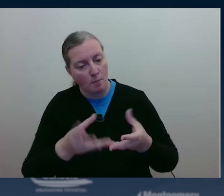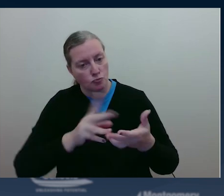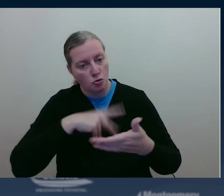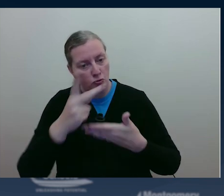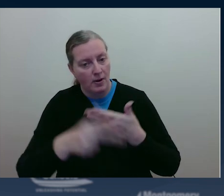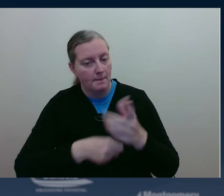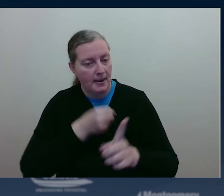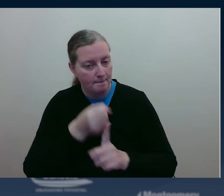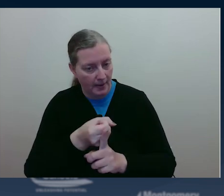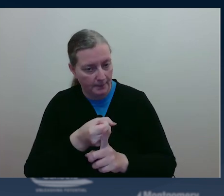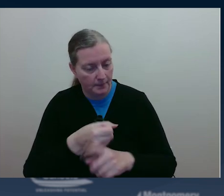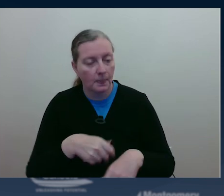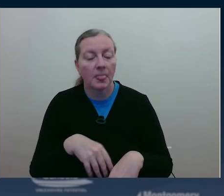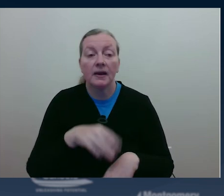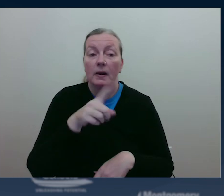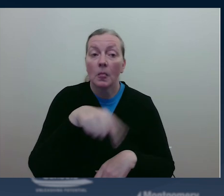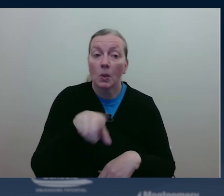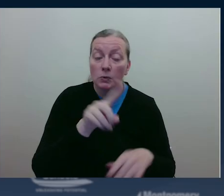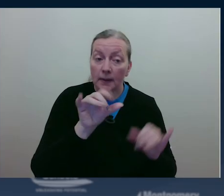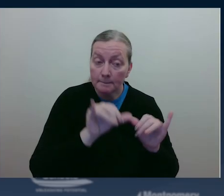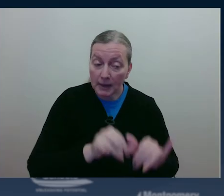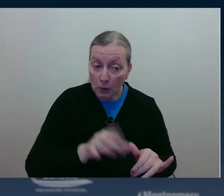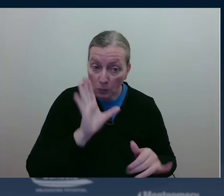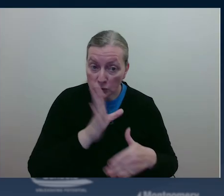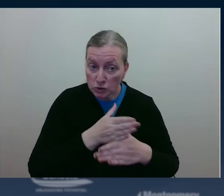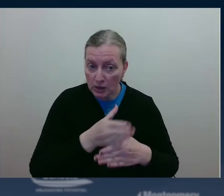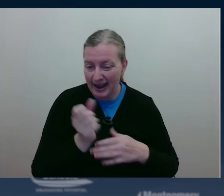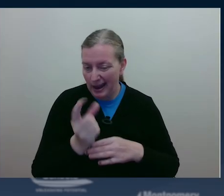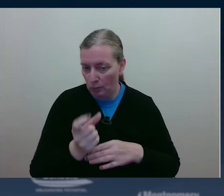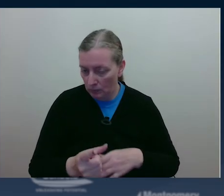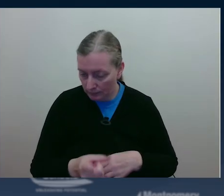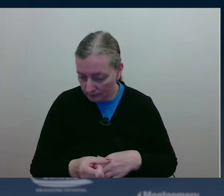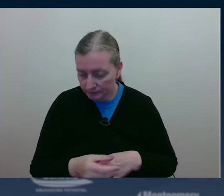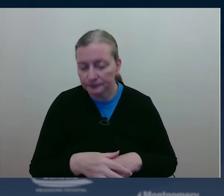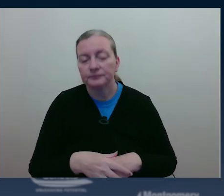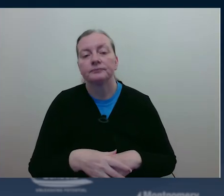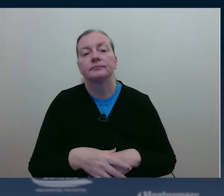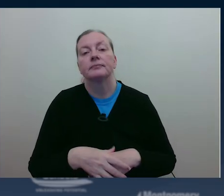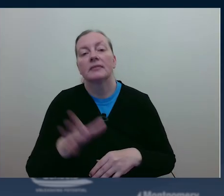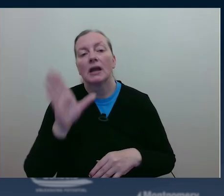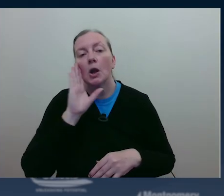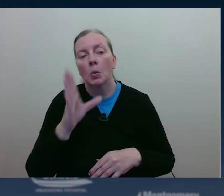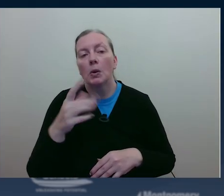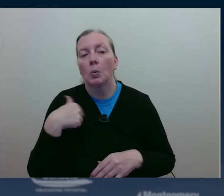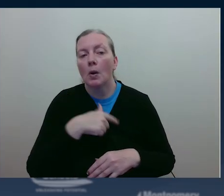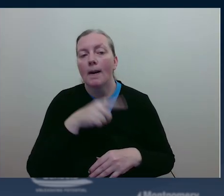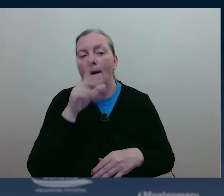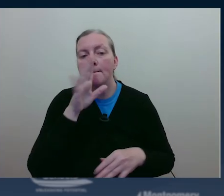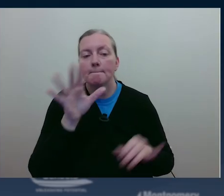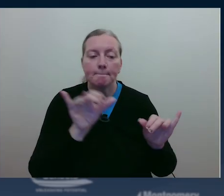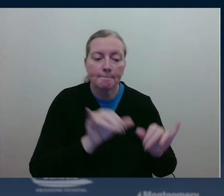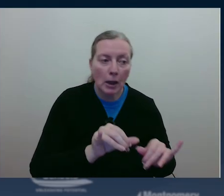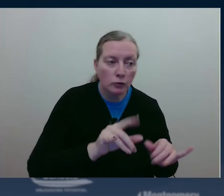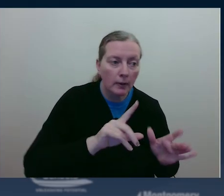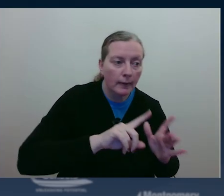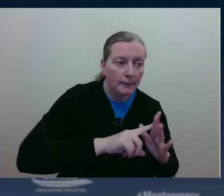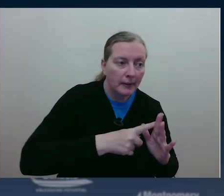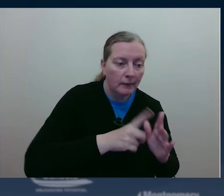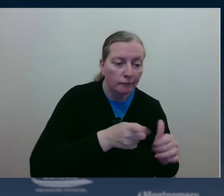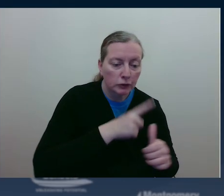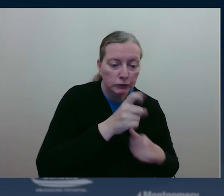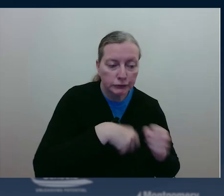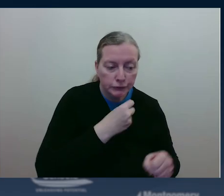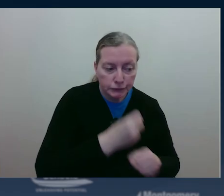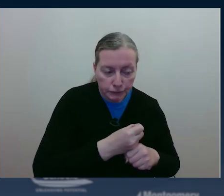be measured annually, and they'll be measured at different intervals. So some will be in the first year, some will be in year 4,